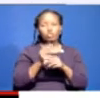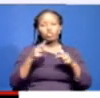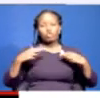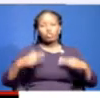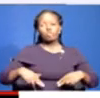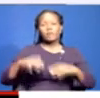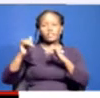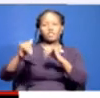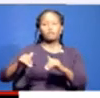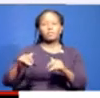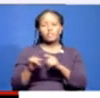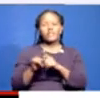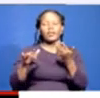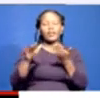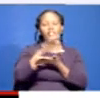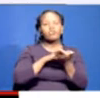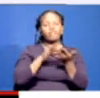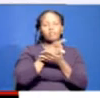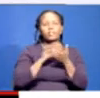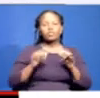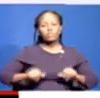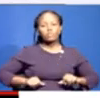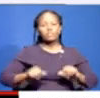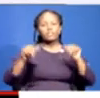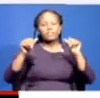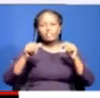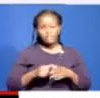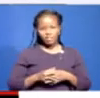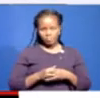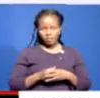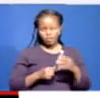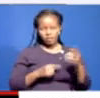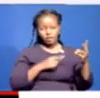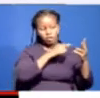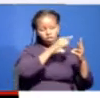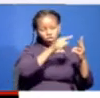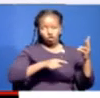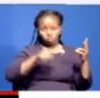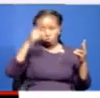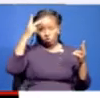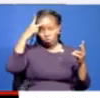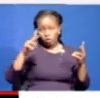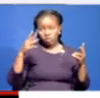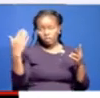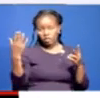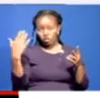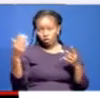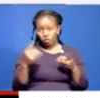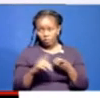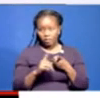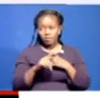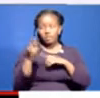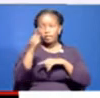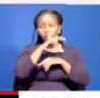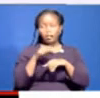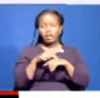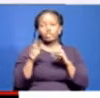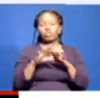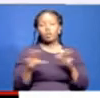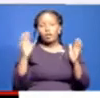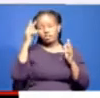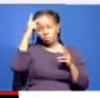environmental sustainability. The above two policy documents, the National Land Use Policy and the National Spatial